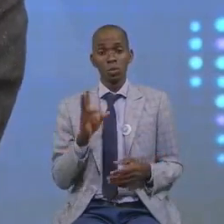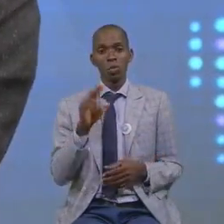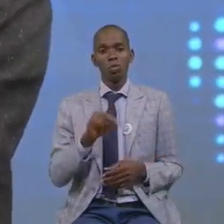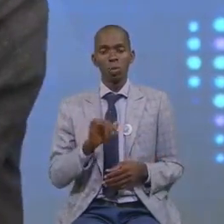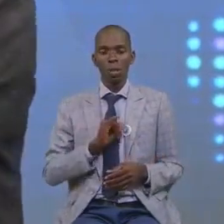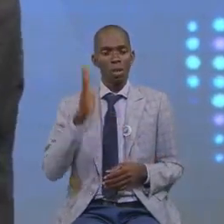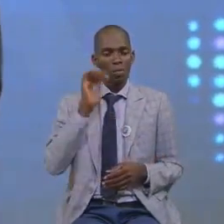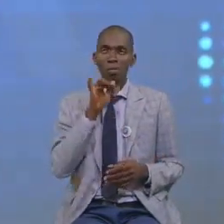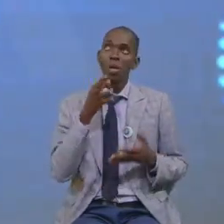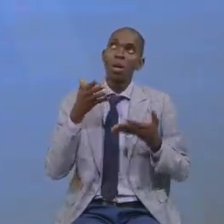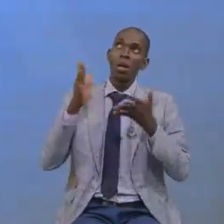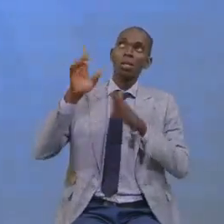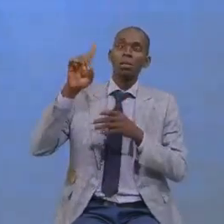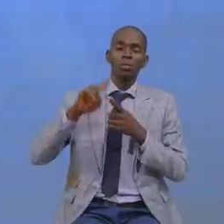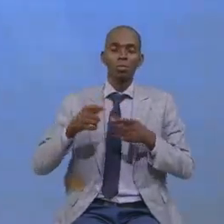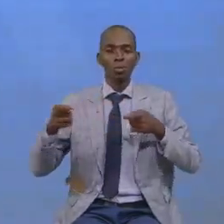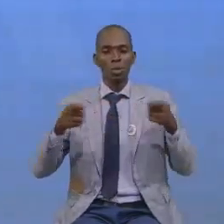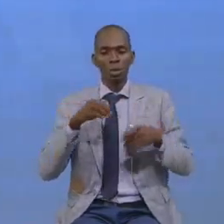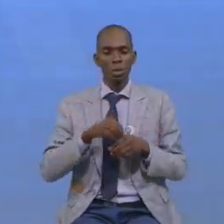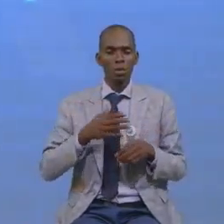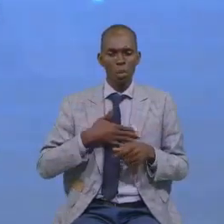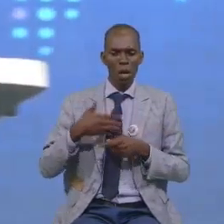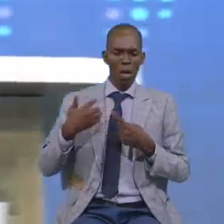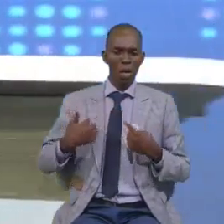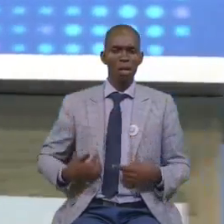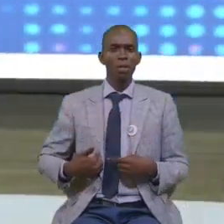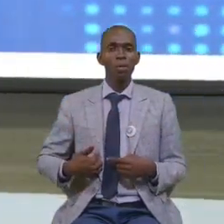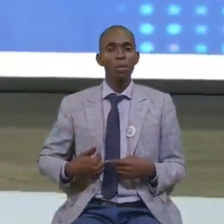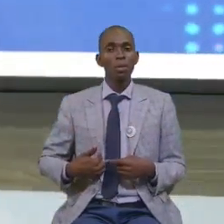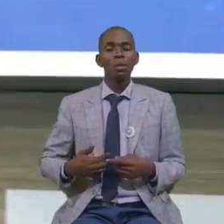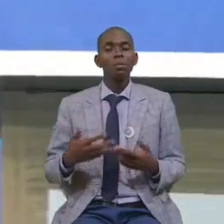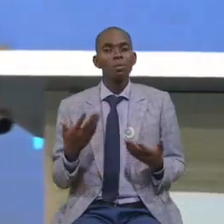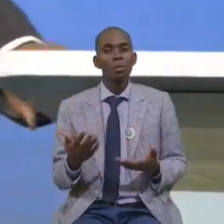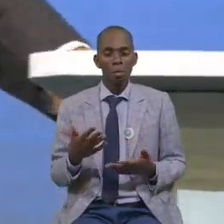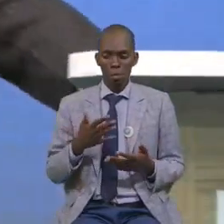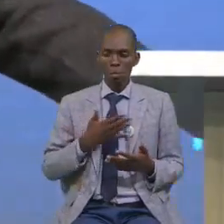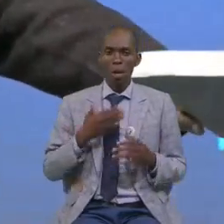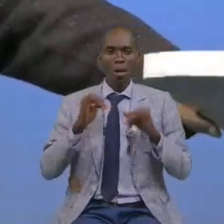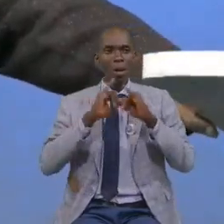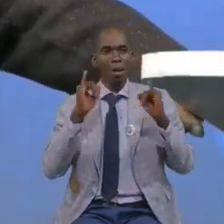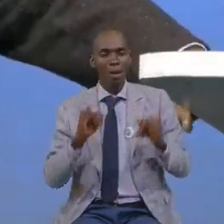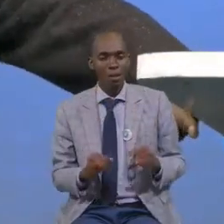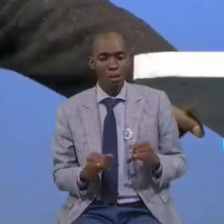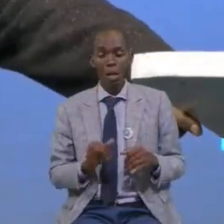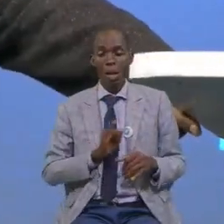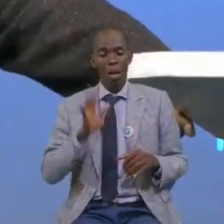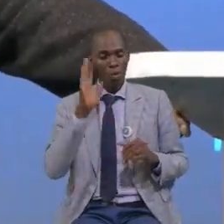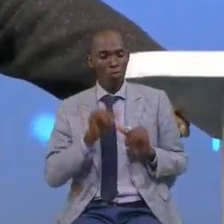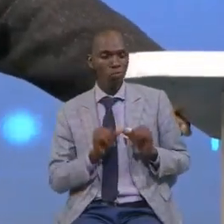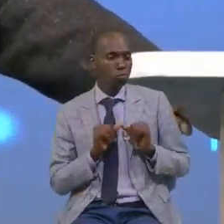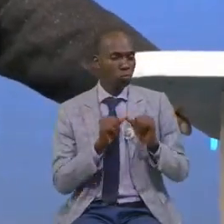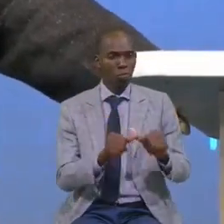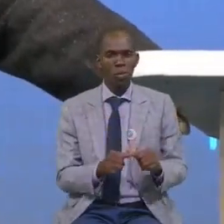to reign in my heart, my heathenism, my idolatry will continue. I just went